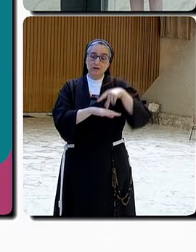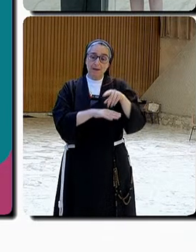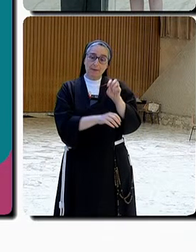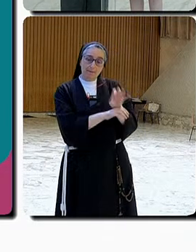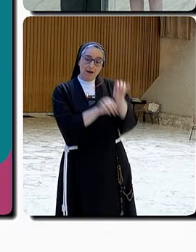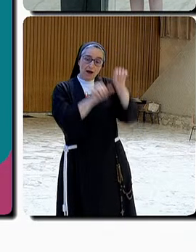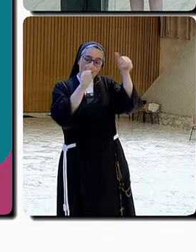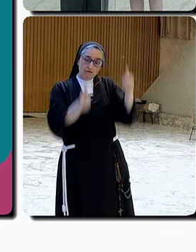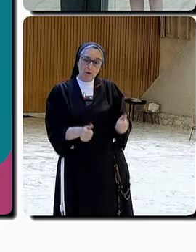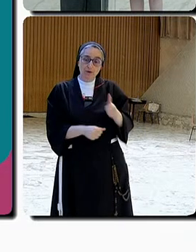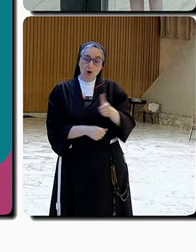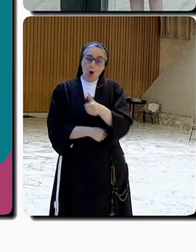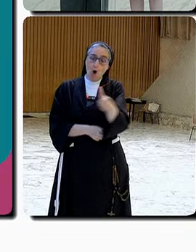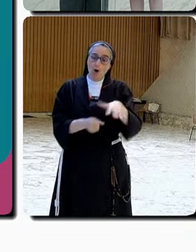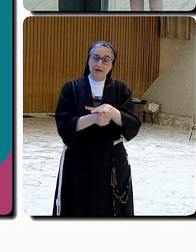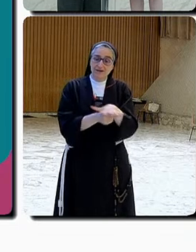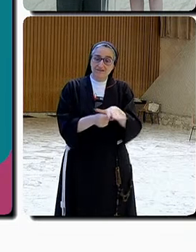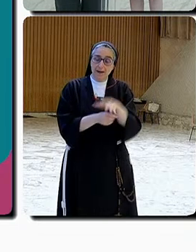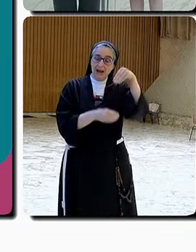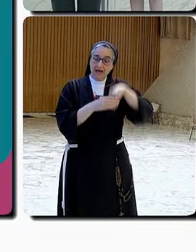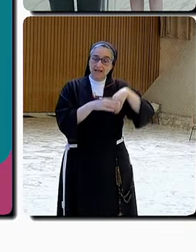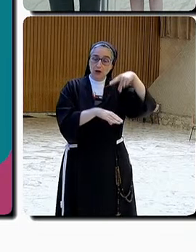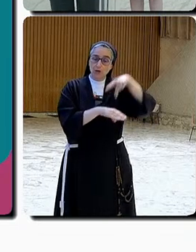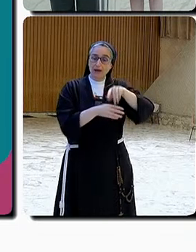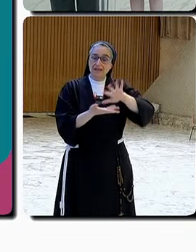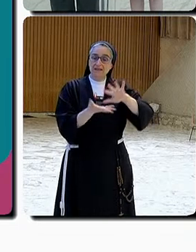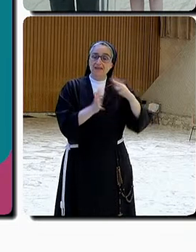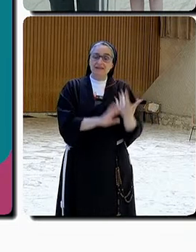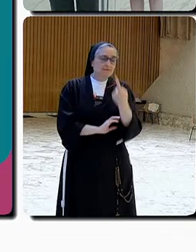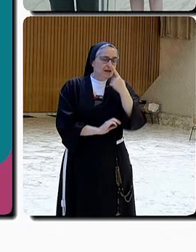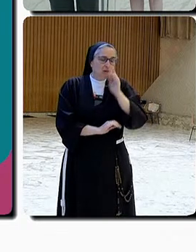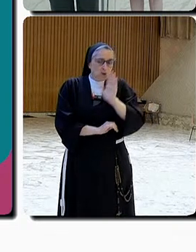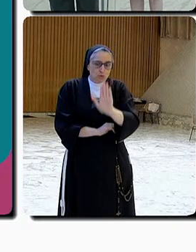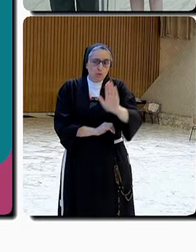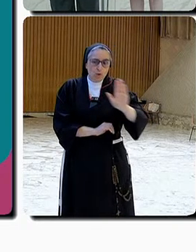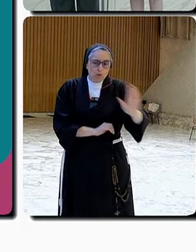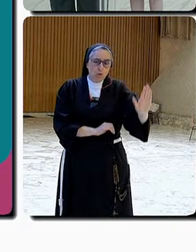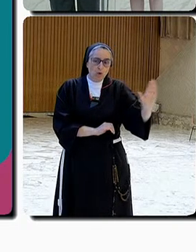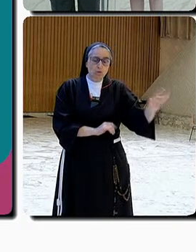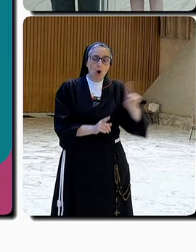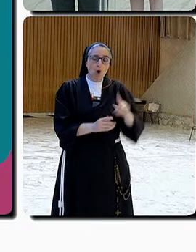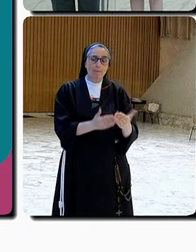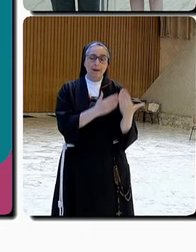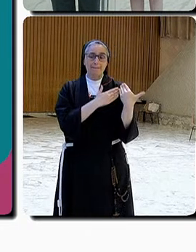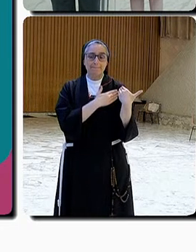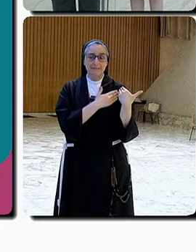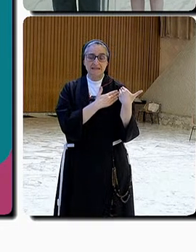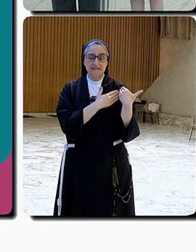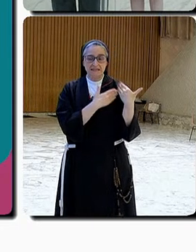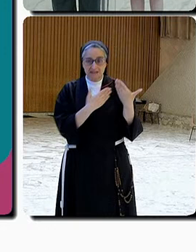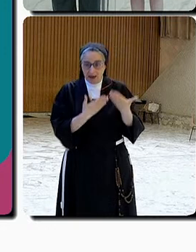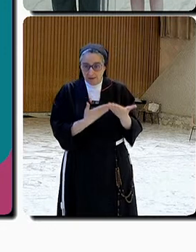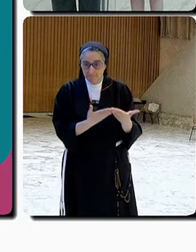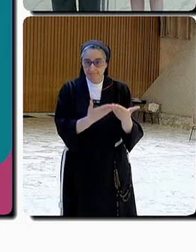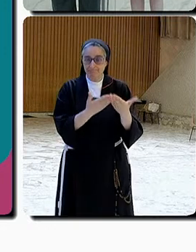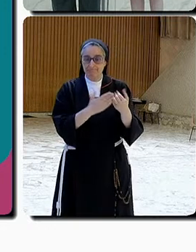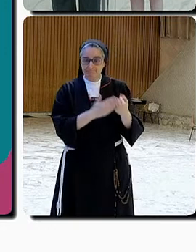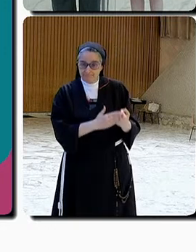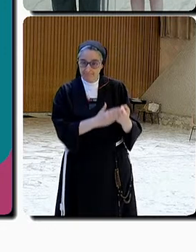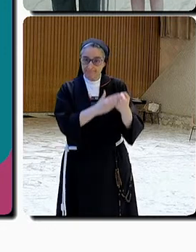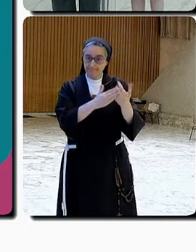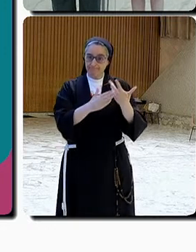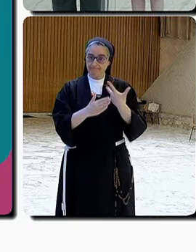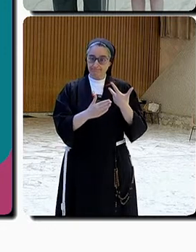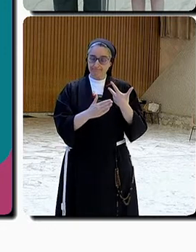in the parish become what it is, a ministry in its own right, a fully functioning domestic